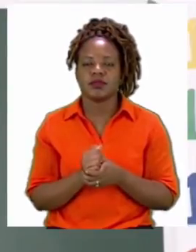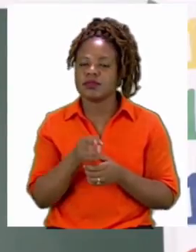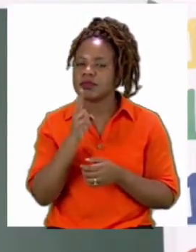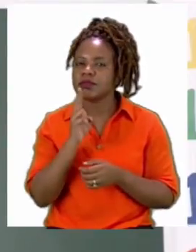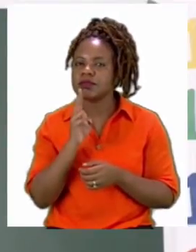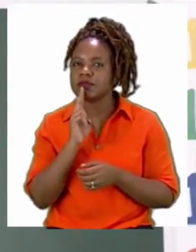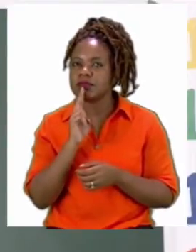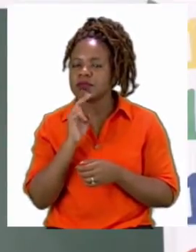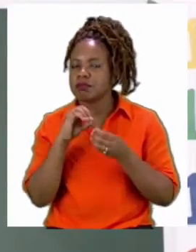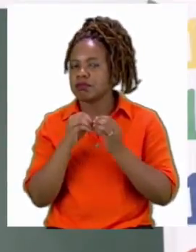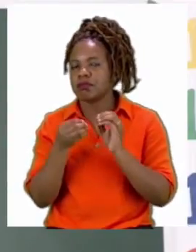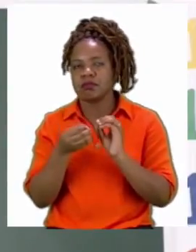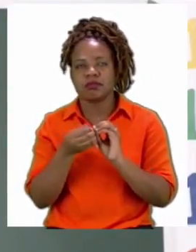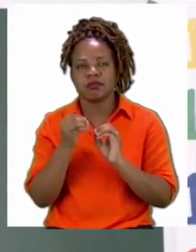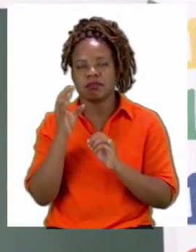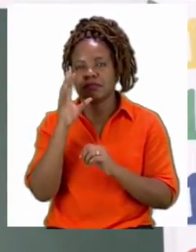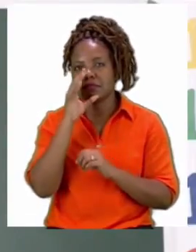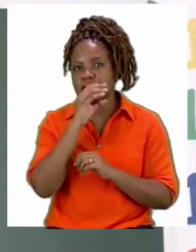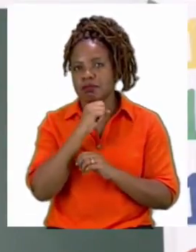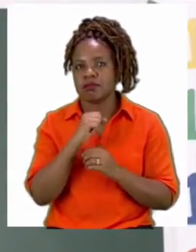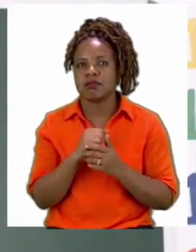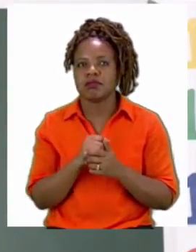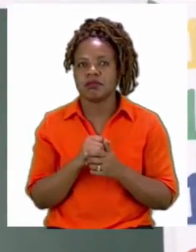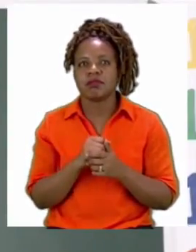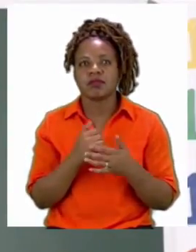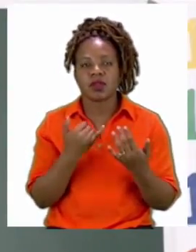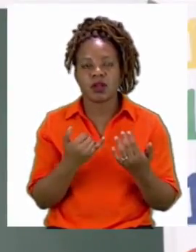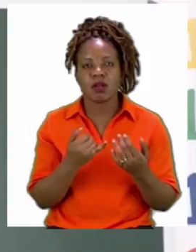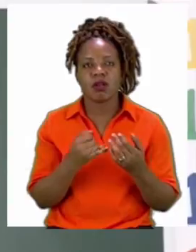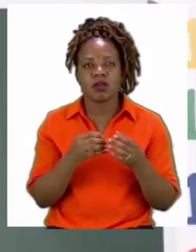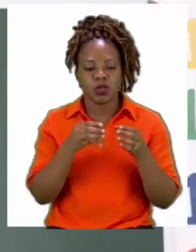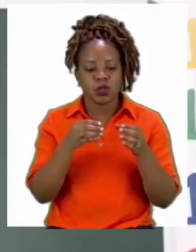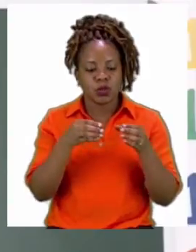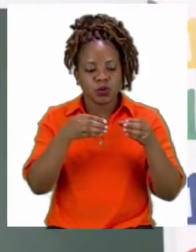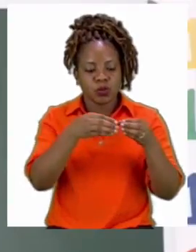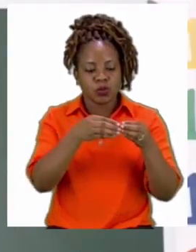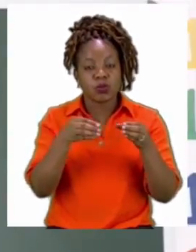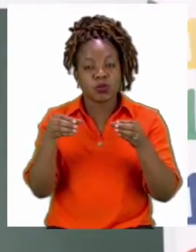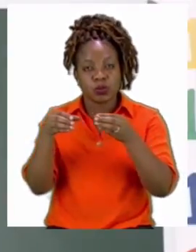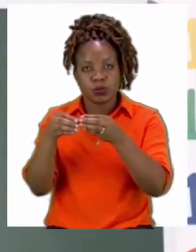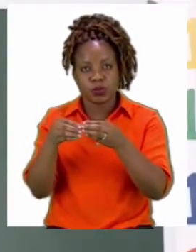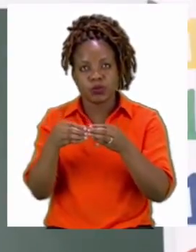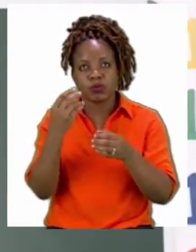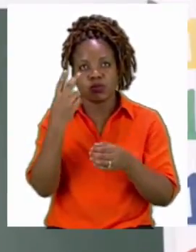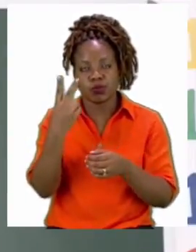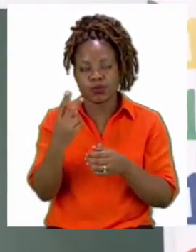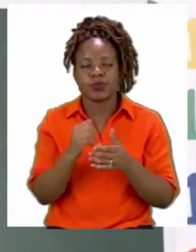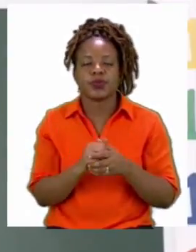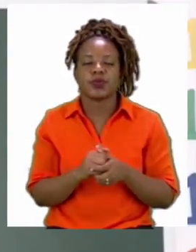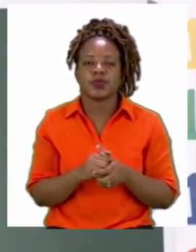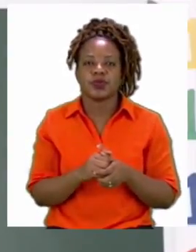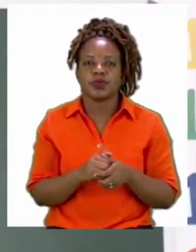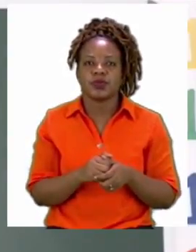equals. So we are going to draw how many sets? 2. 1,